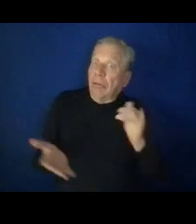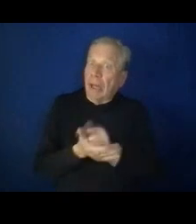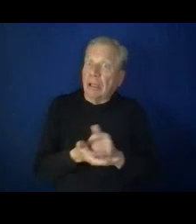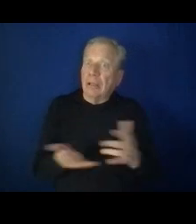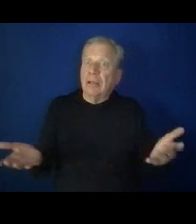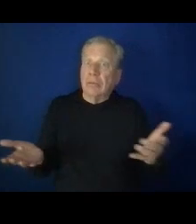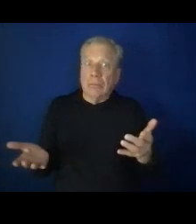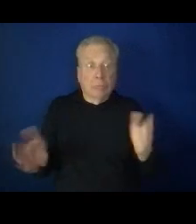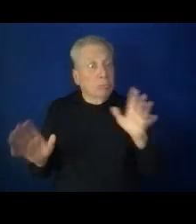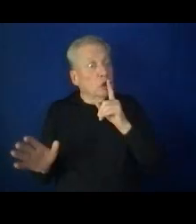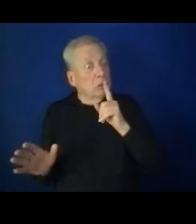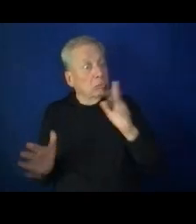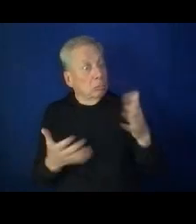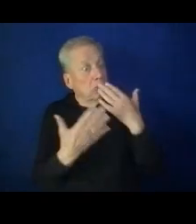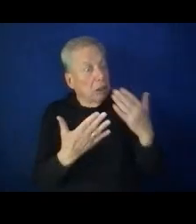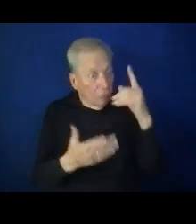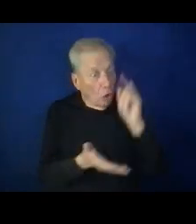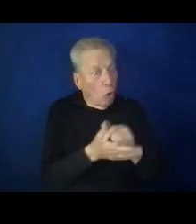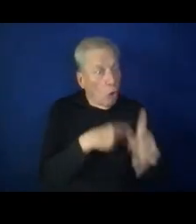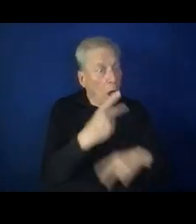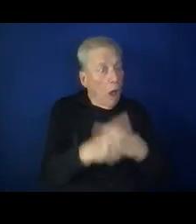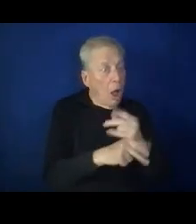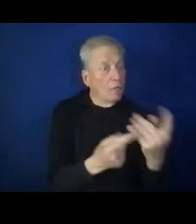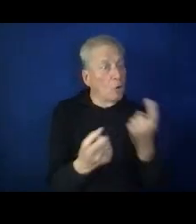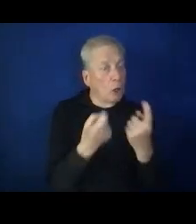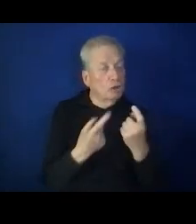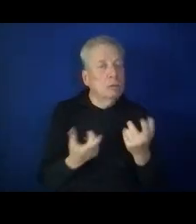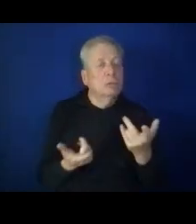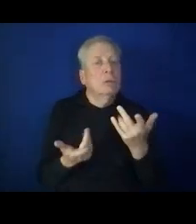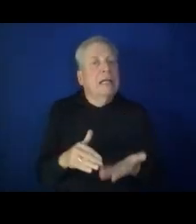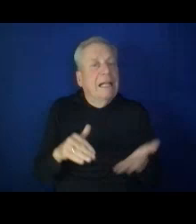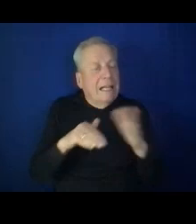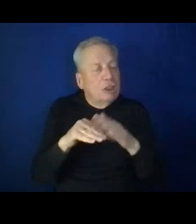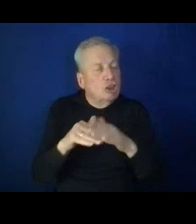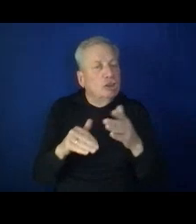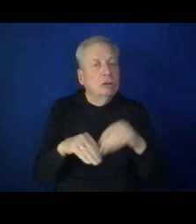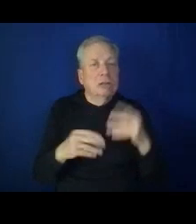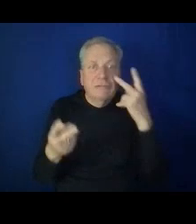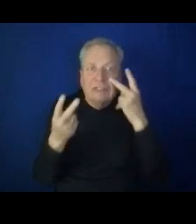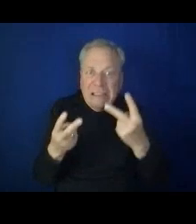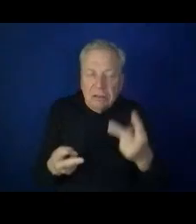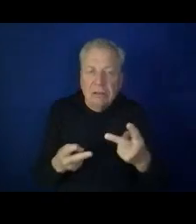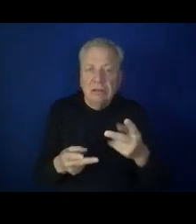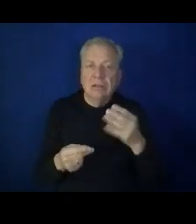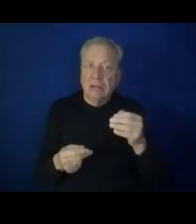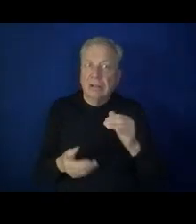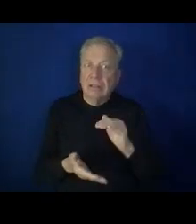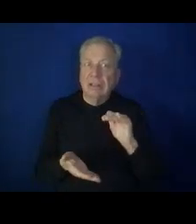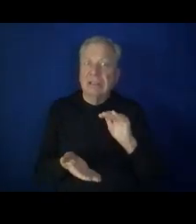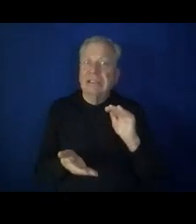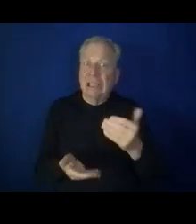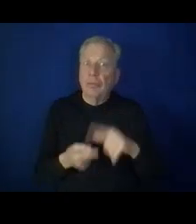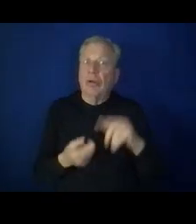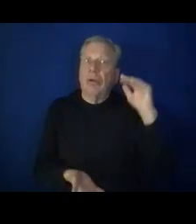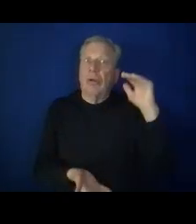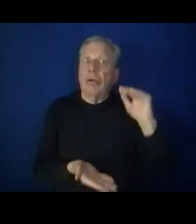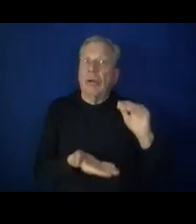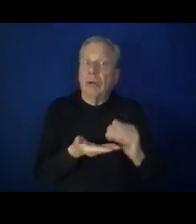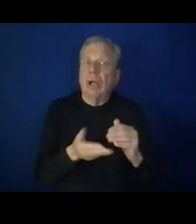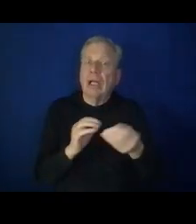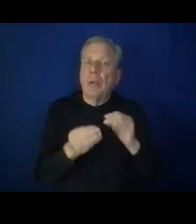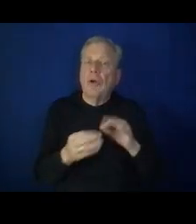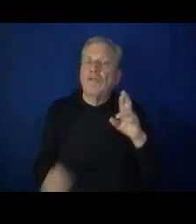Thank you for those questions. The increase in visitation, the seemingly decrease in number of rangers.